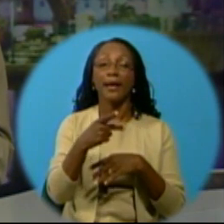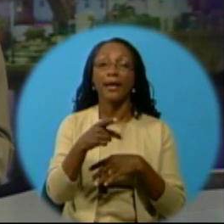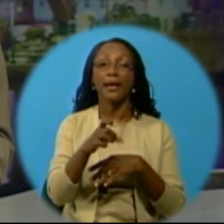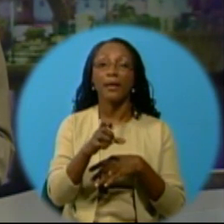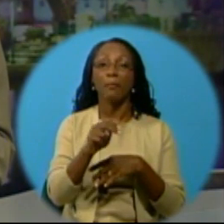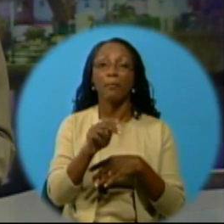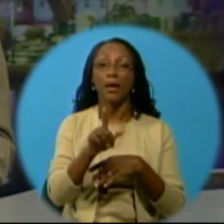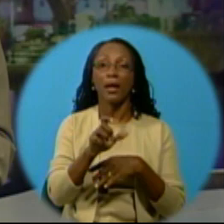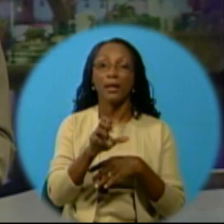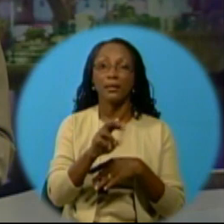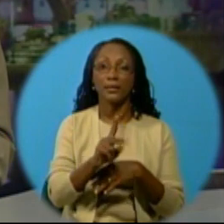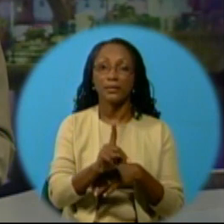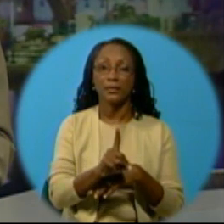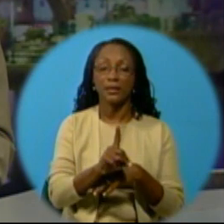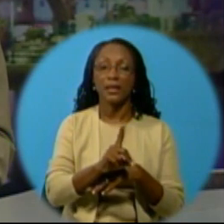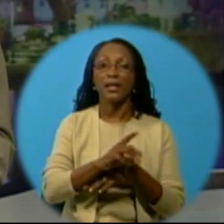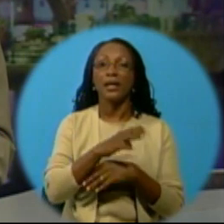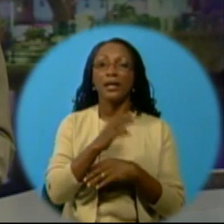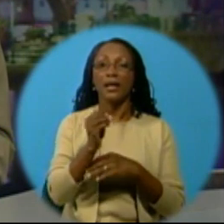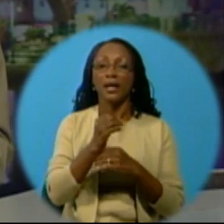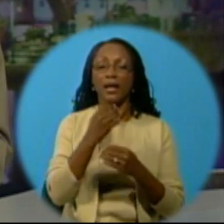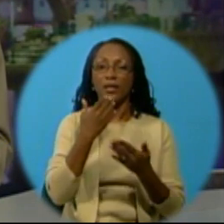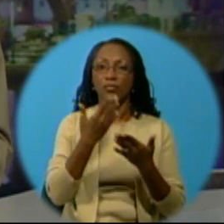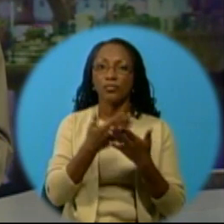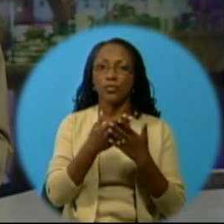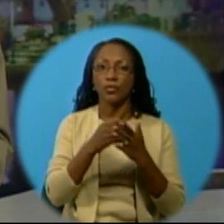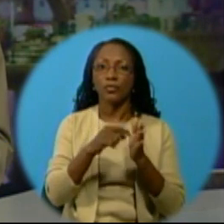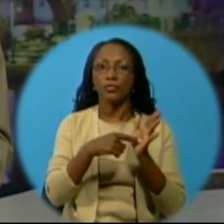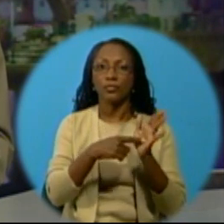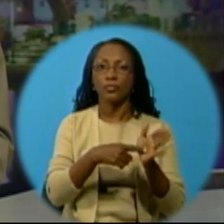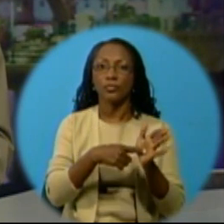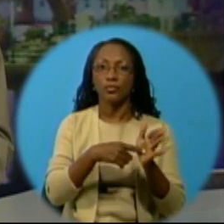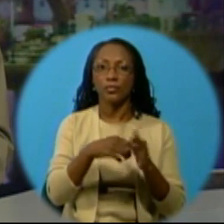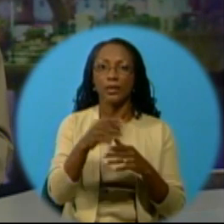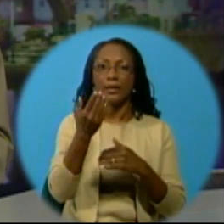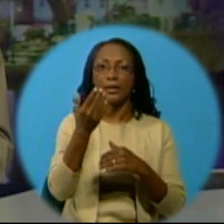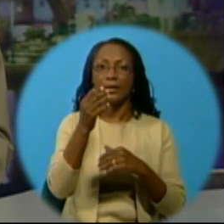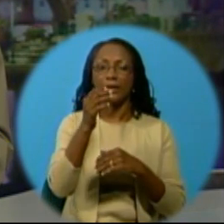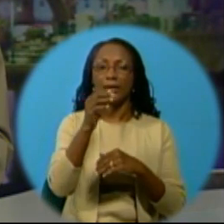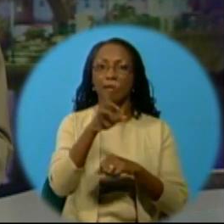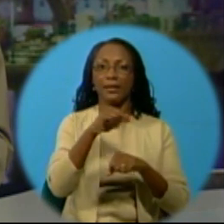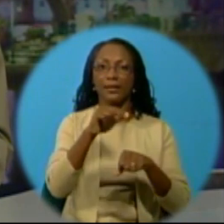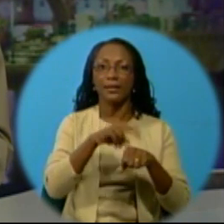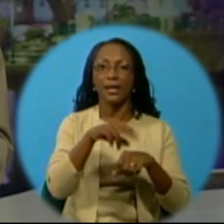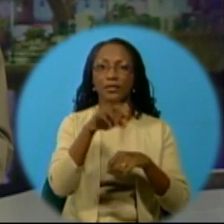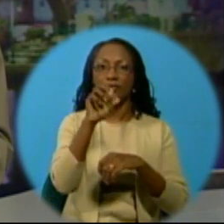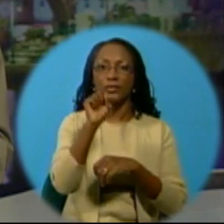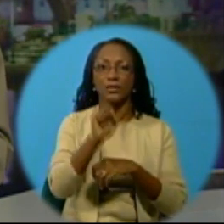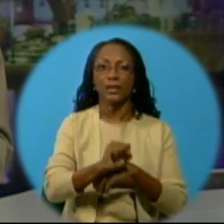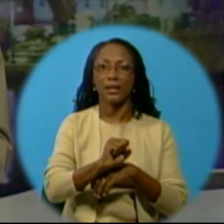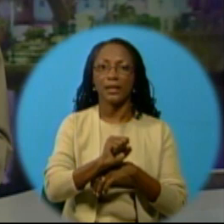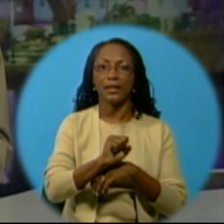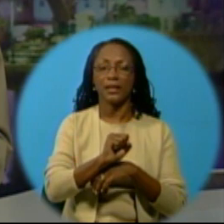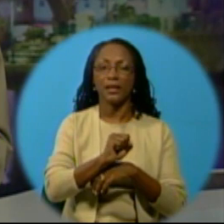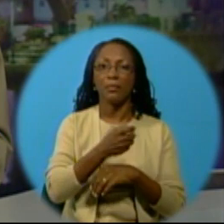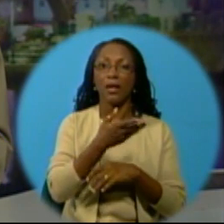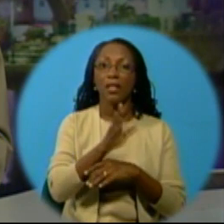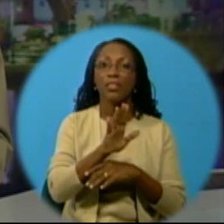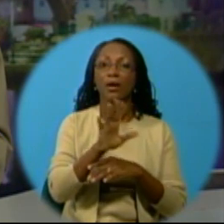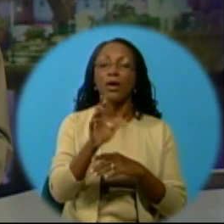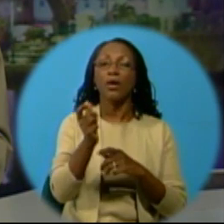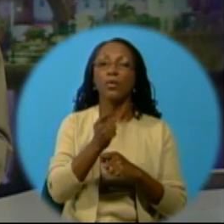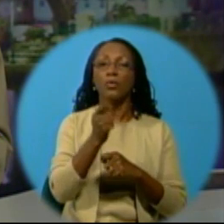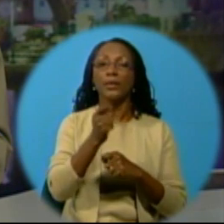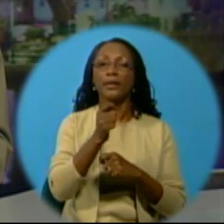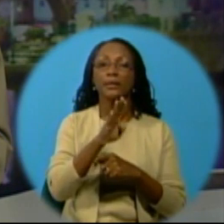their opponents in the Digicel BFA Premier League last night at the National Stadium. After their win over Cosmos, the BDF are now